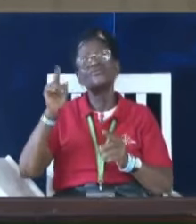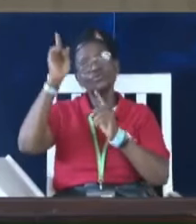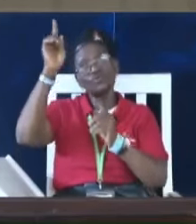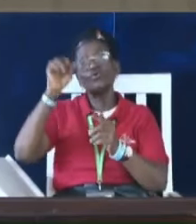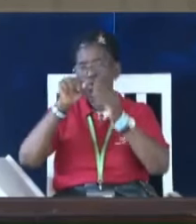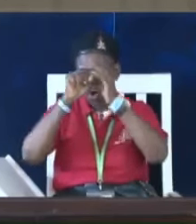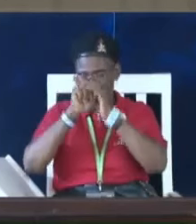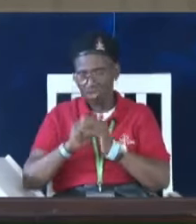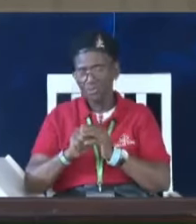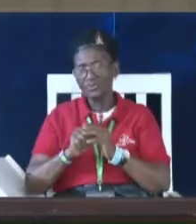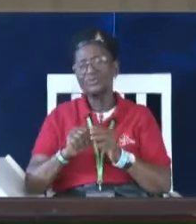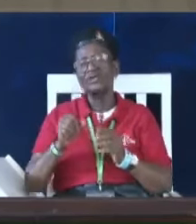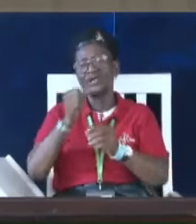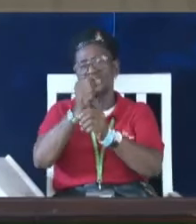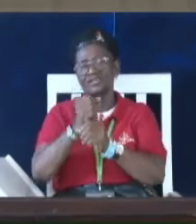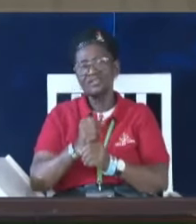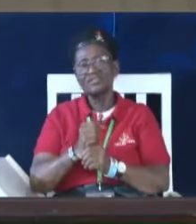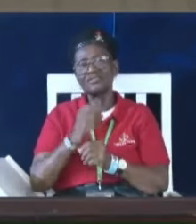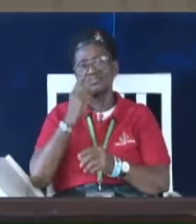They see them